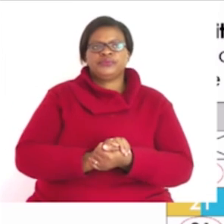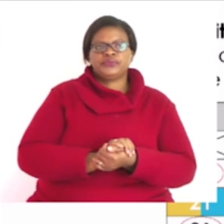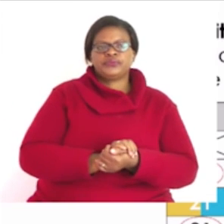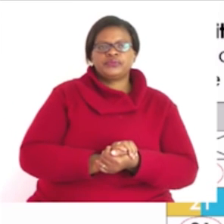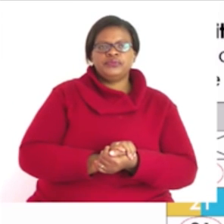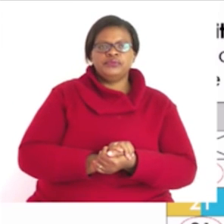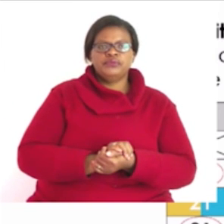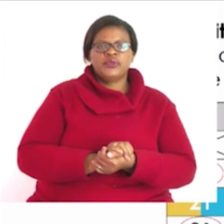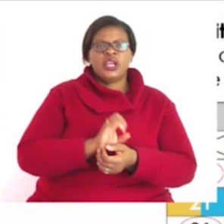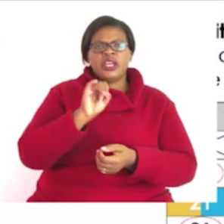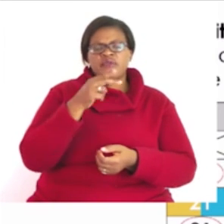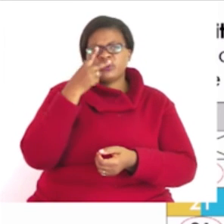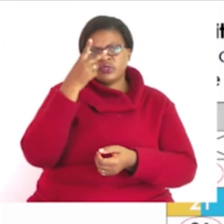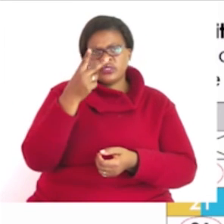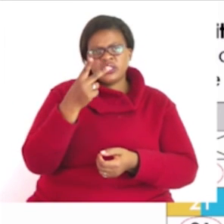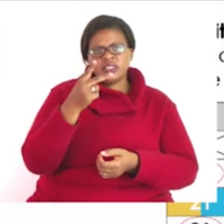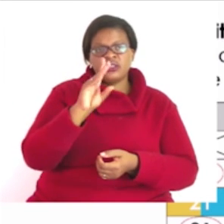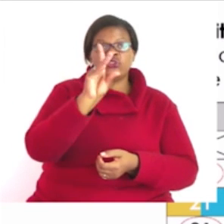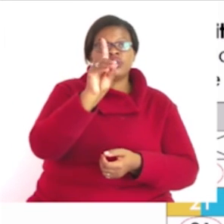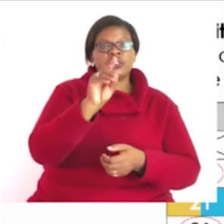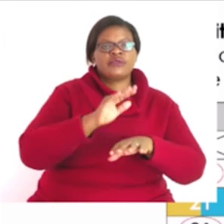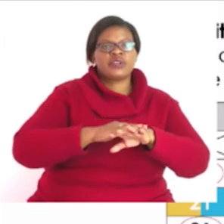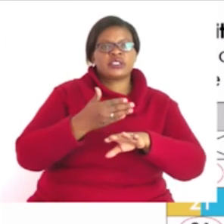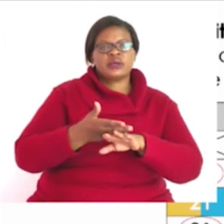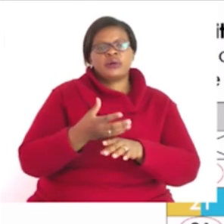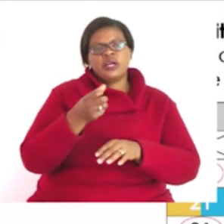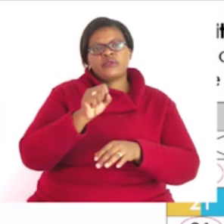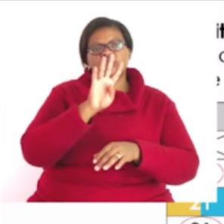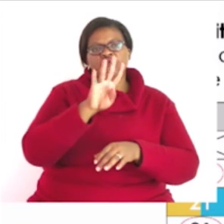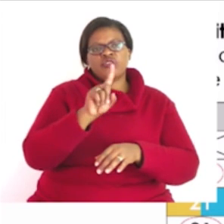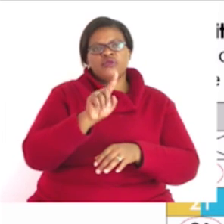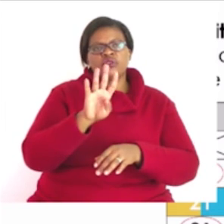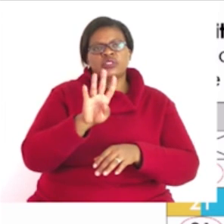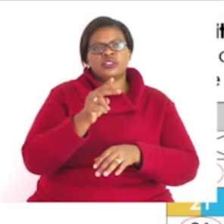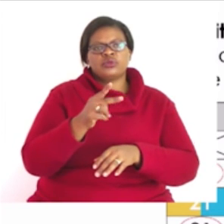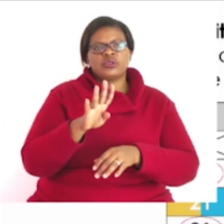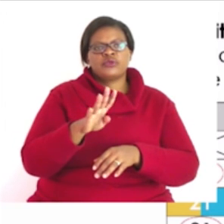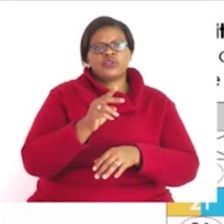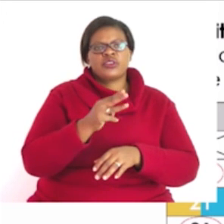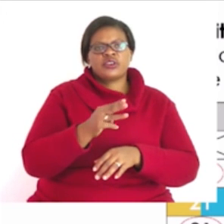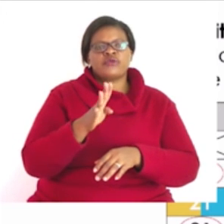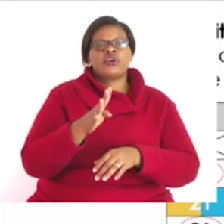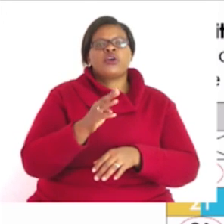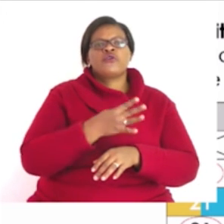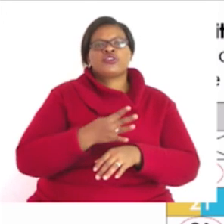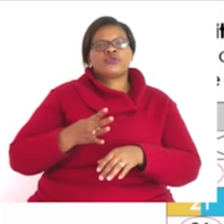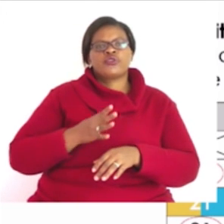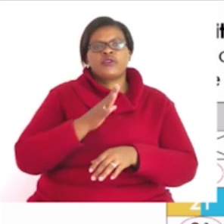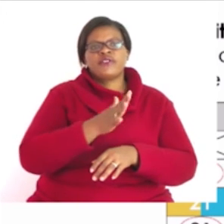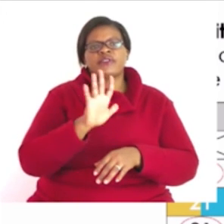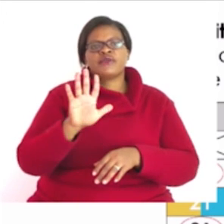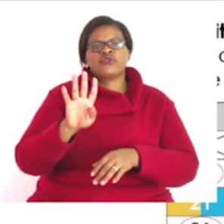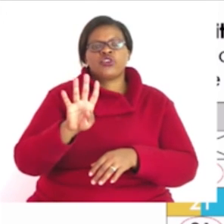look at the letter D, for example, there is 4, 14, 24, 34, 44,